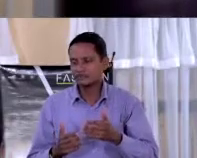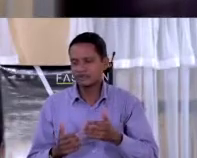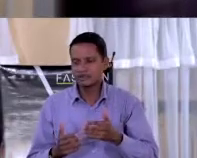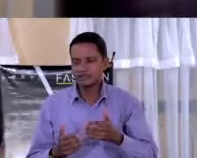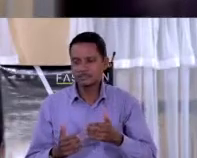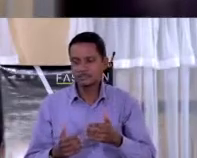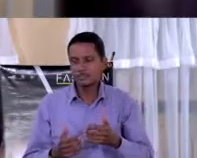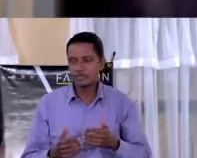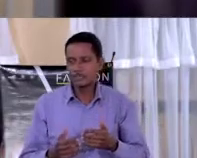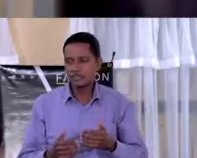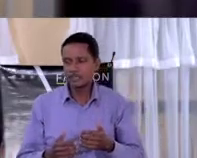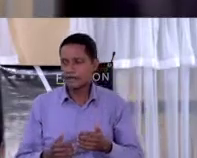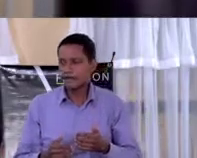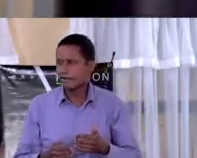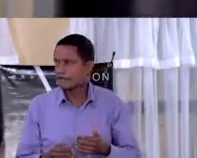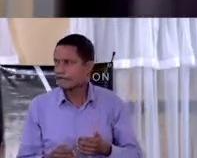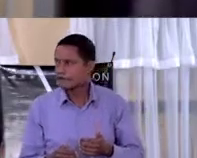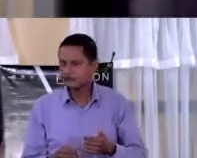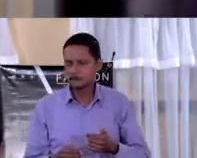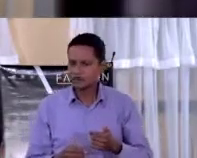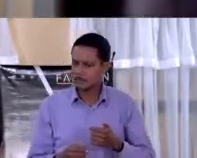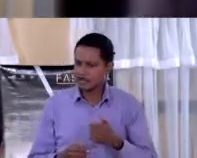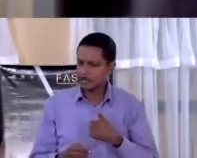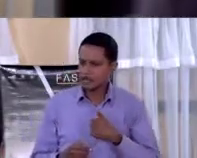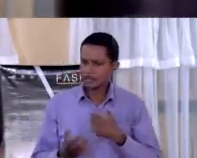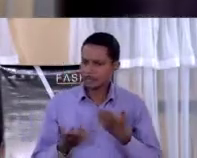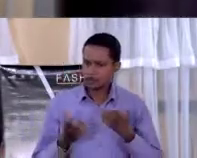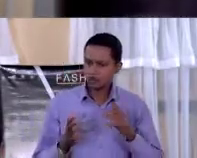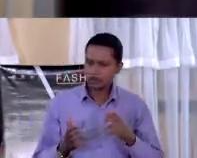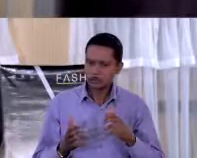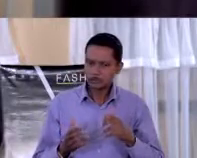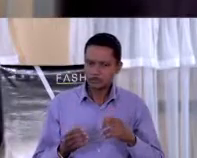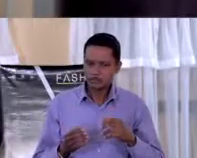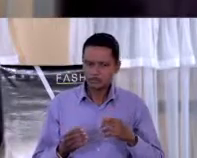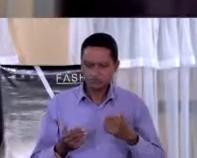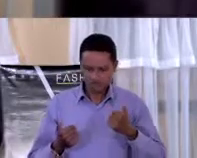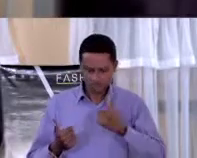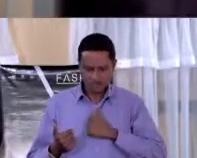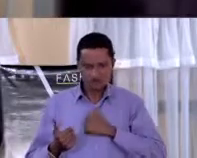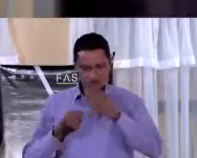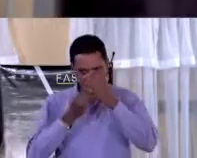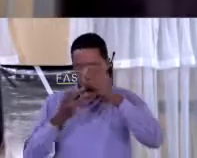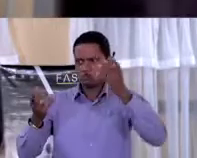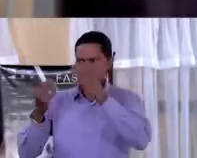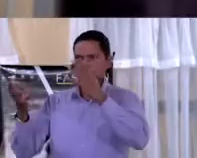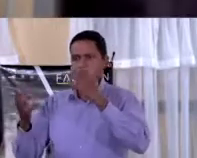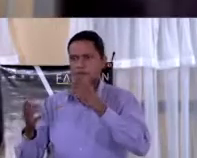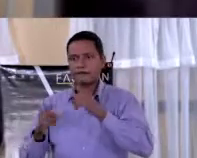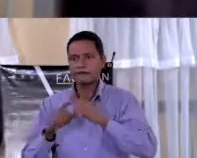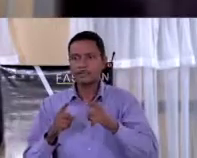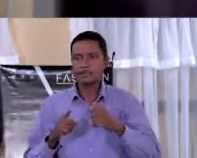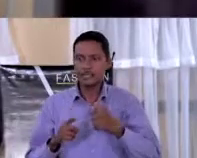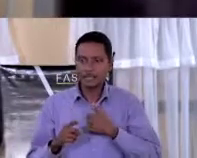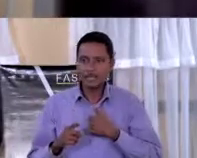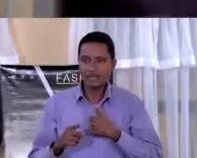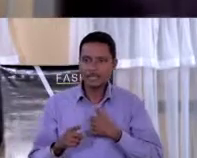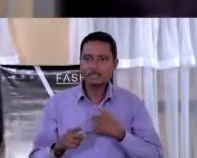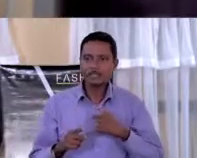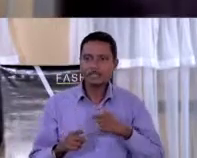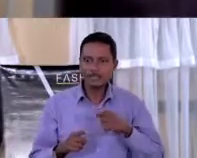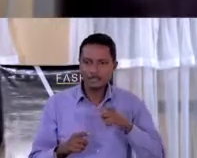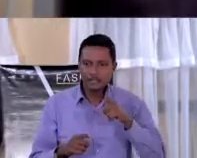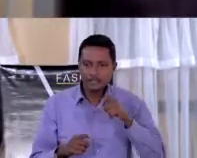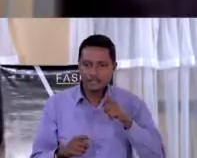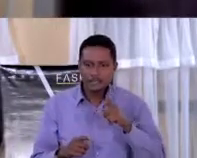further. I don't want to herald myself, but in the small ways, I have pinpointed designers and carried